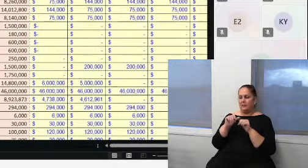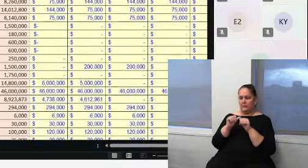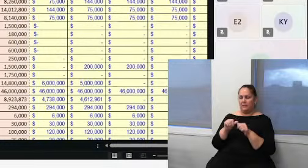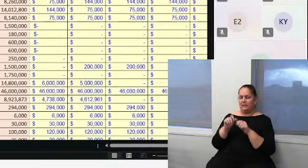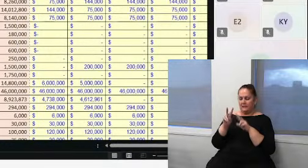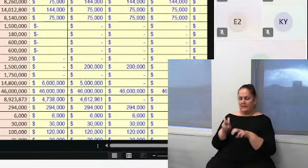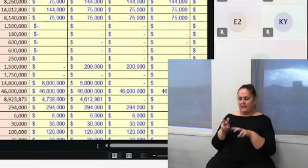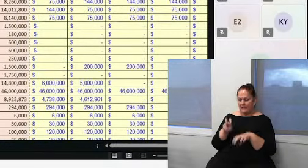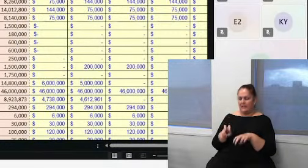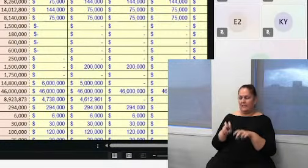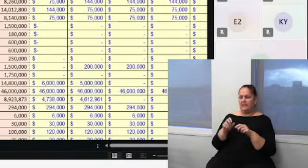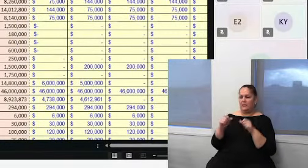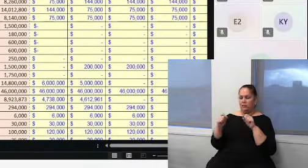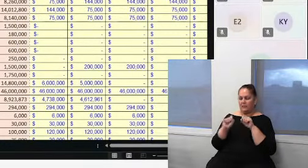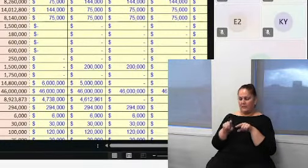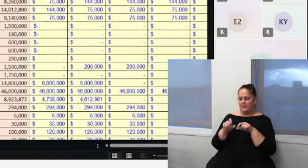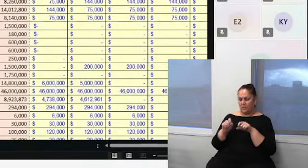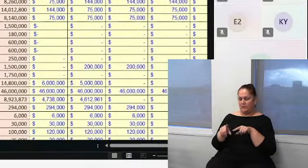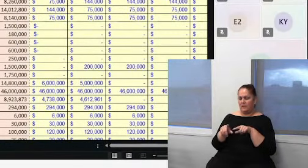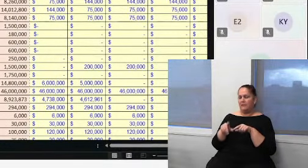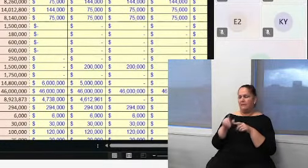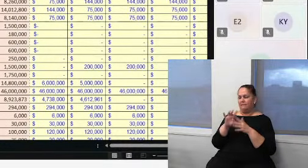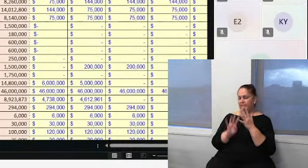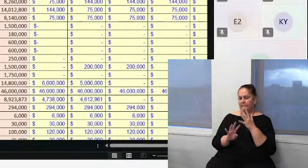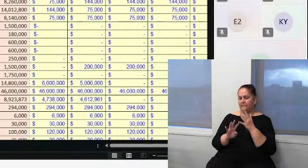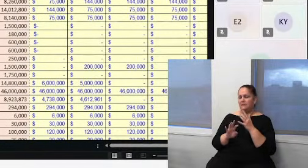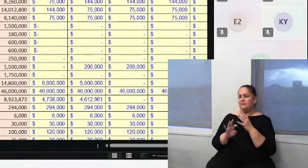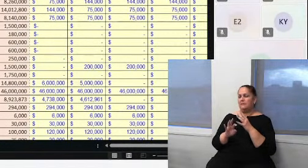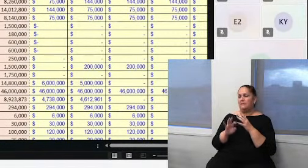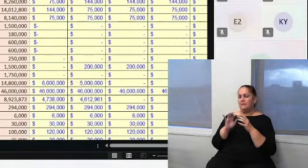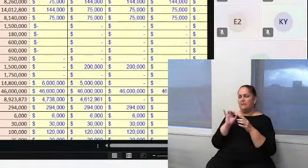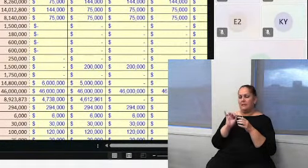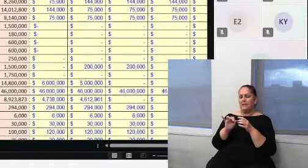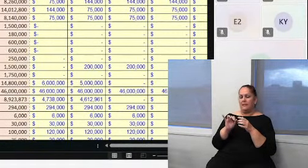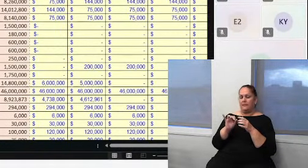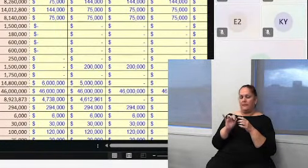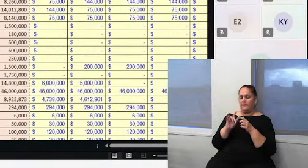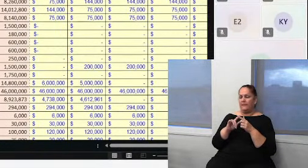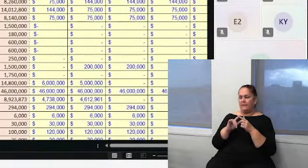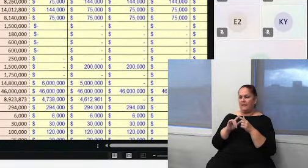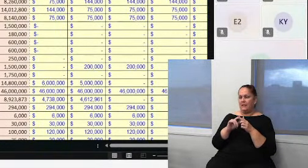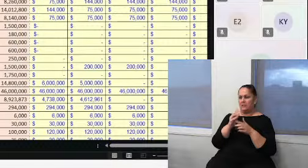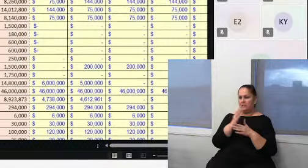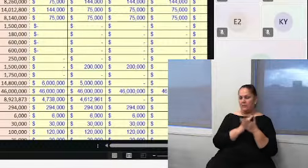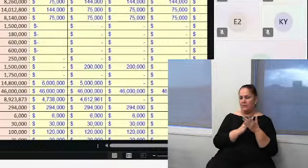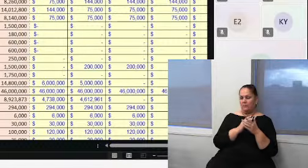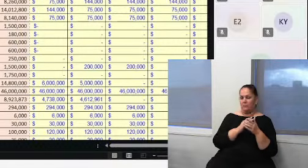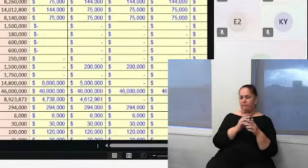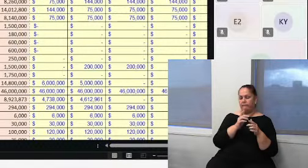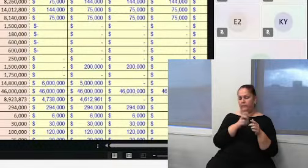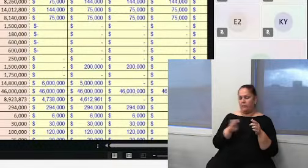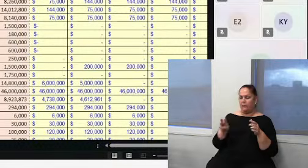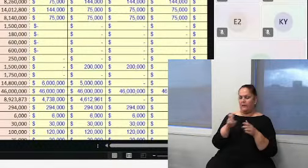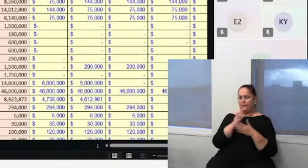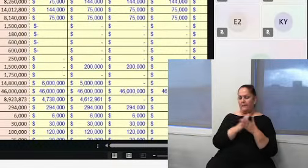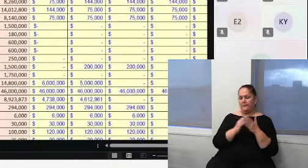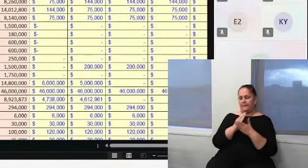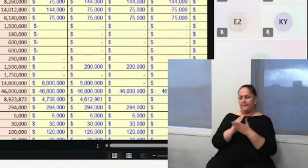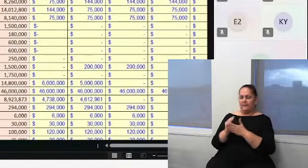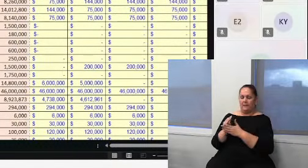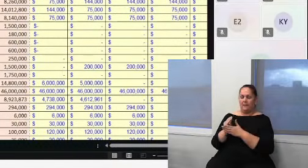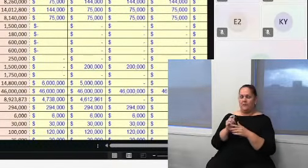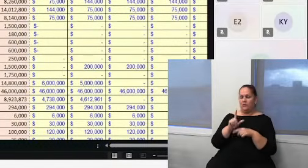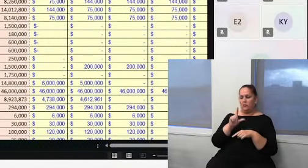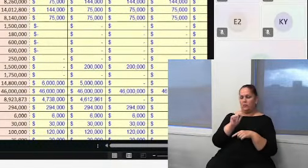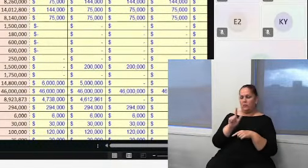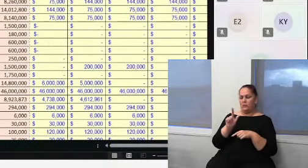ensure we can do contingency analysis, particularly in transmission, and et cetera. So that's kind of a rollout in phases. As